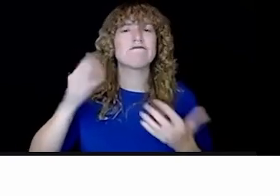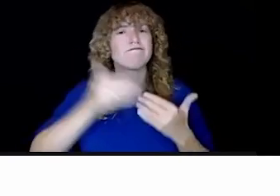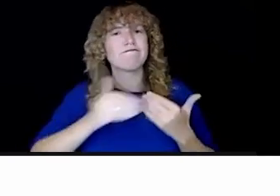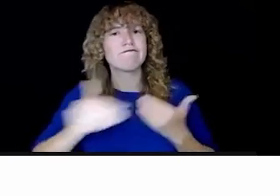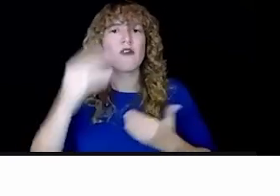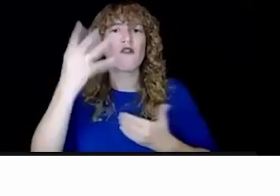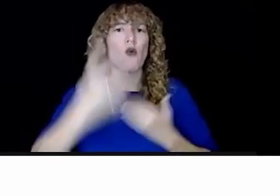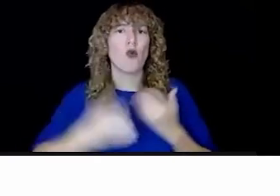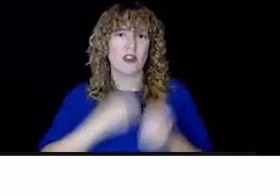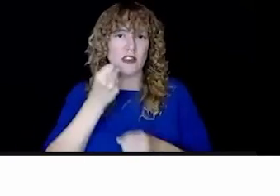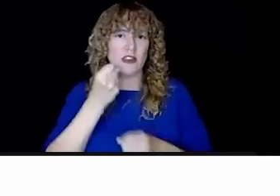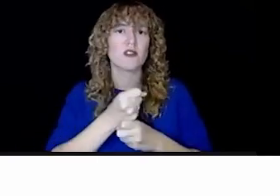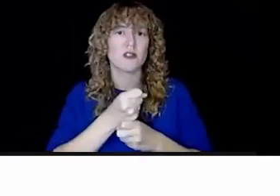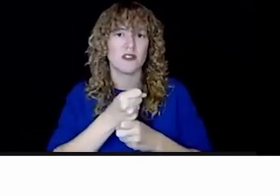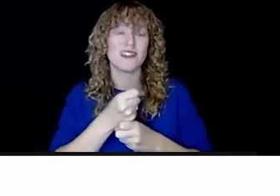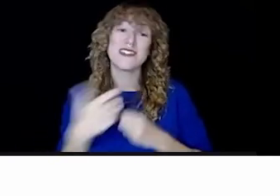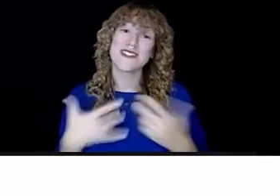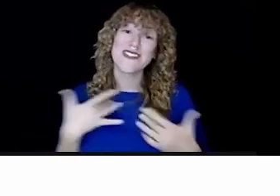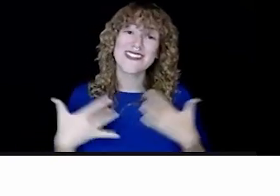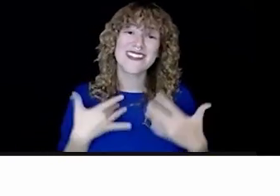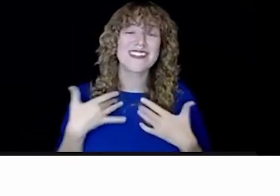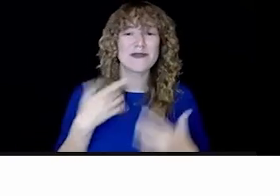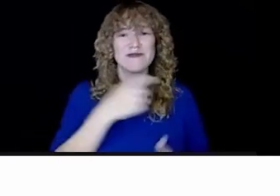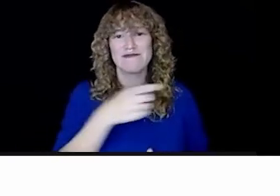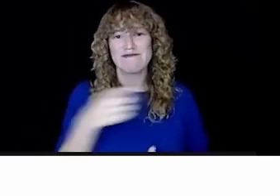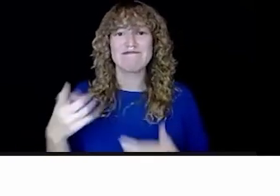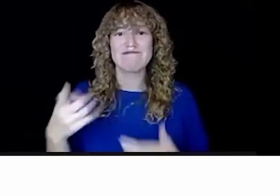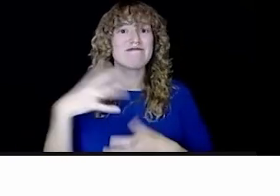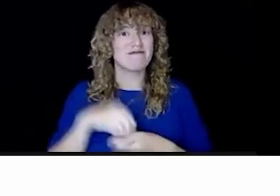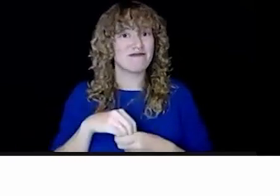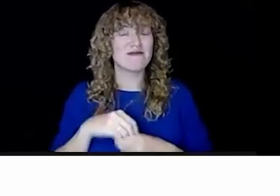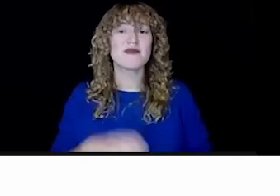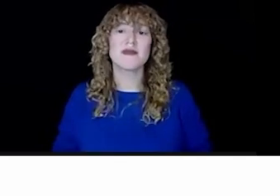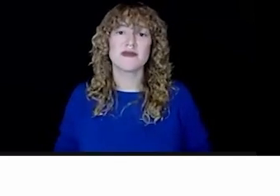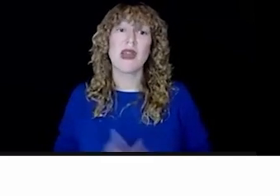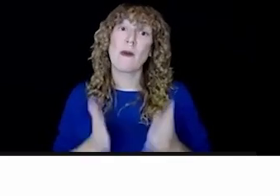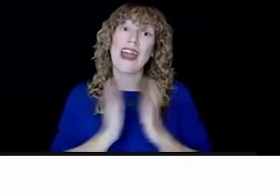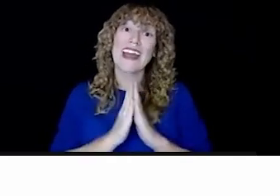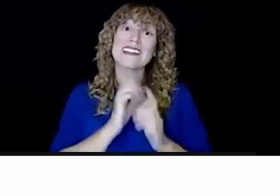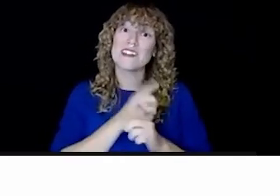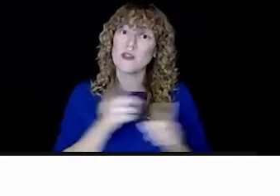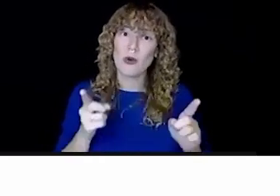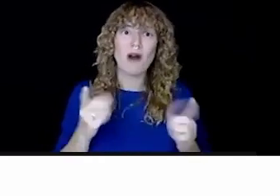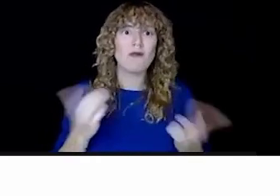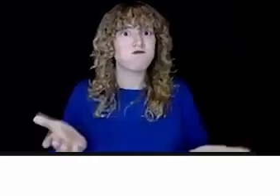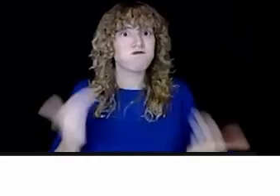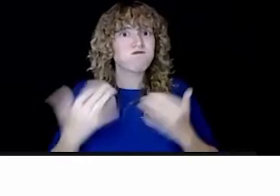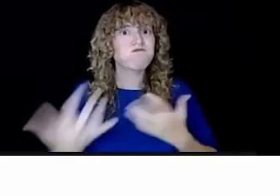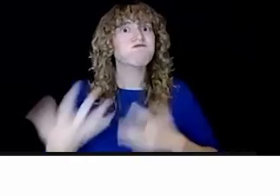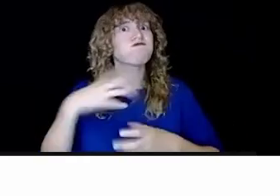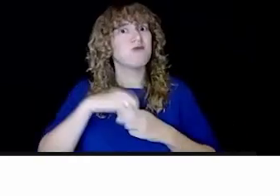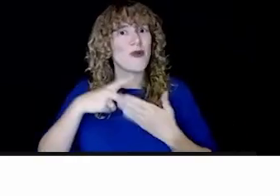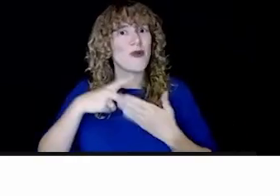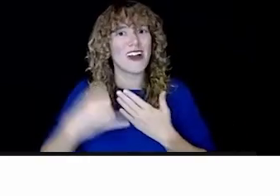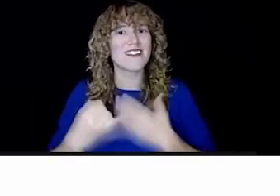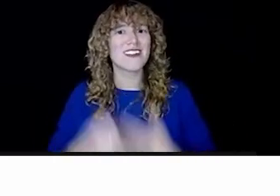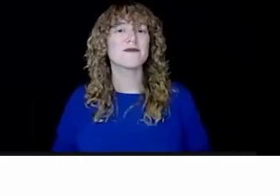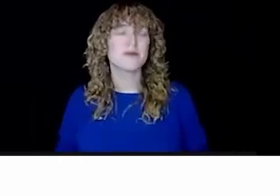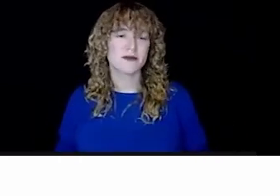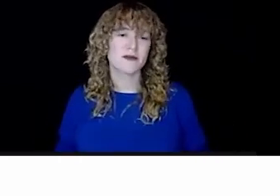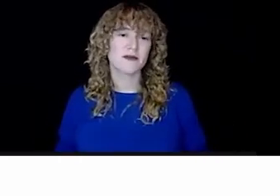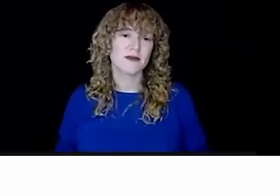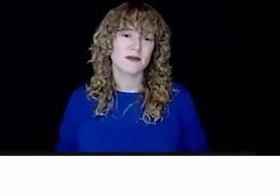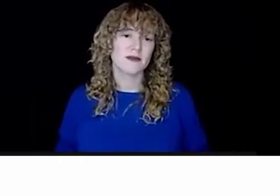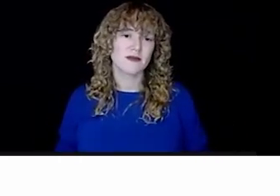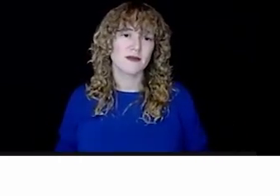have you all, and we're asking you all to join us on this project. Yeah, if we